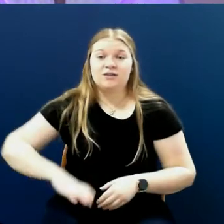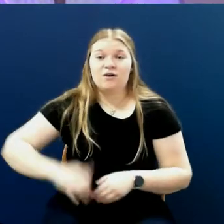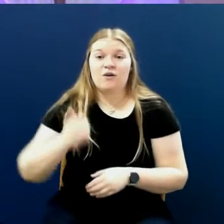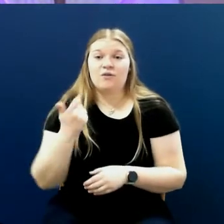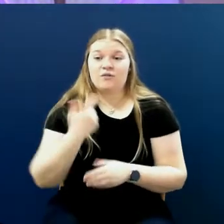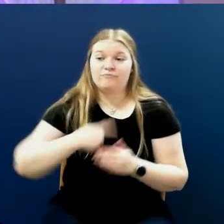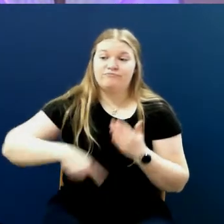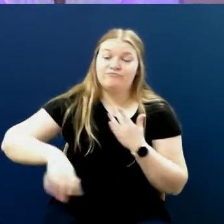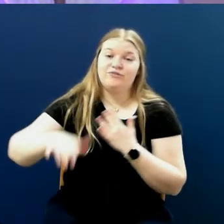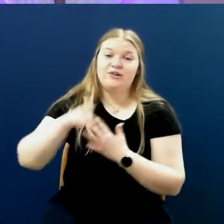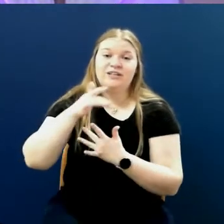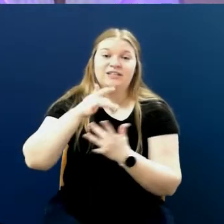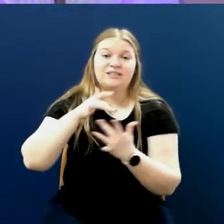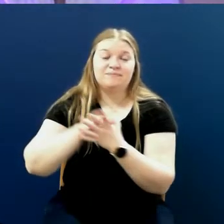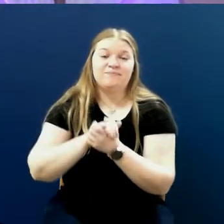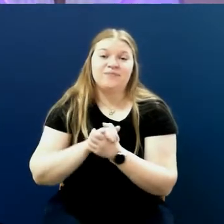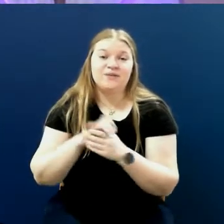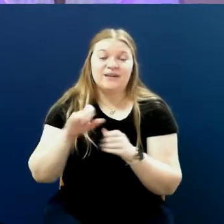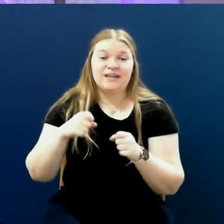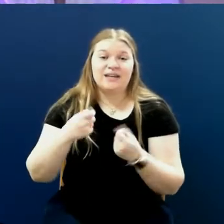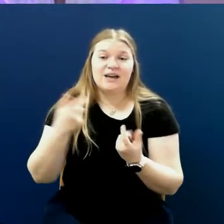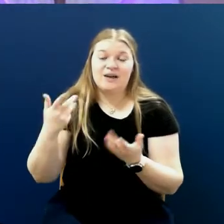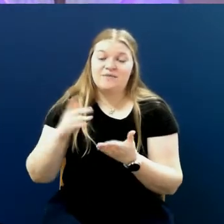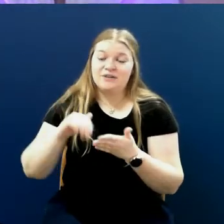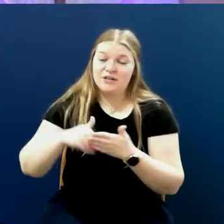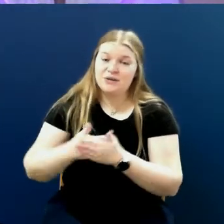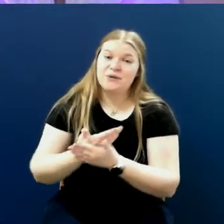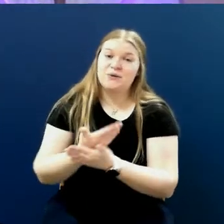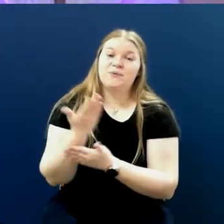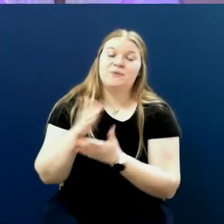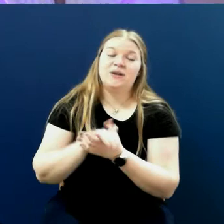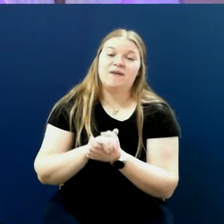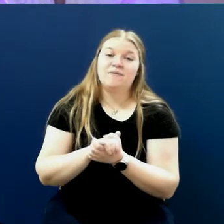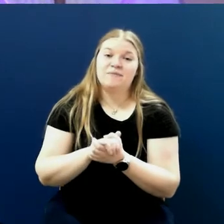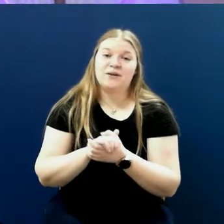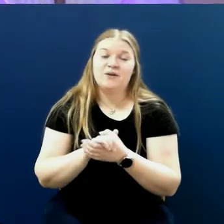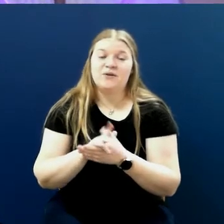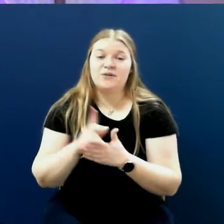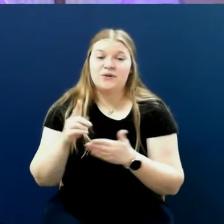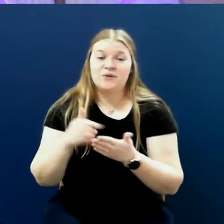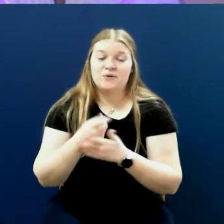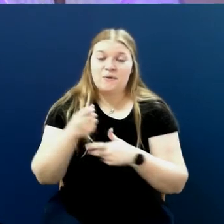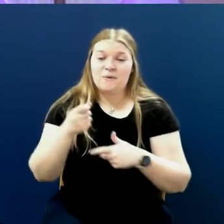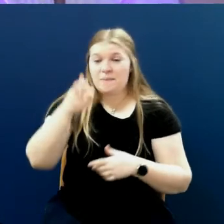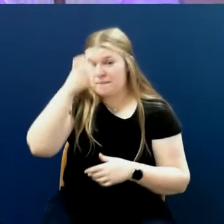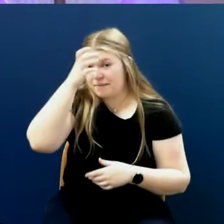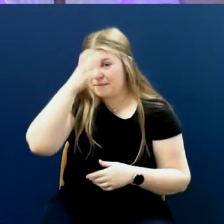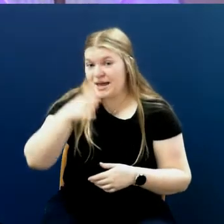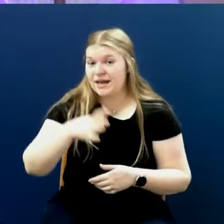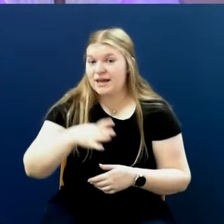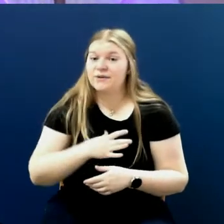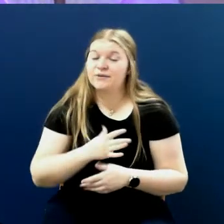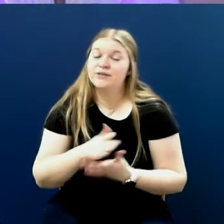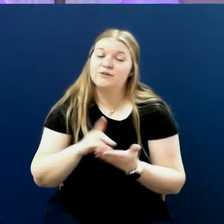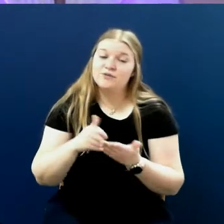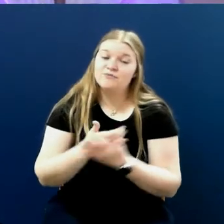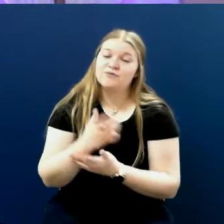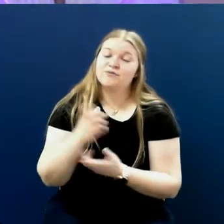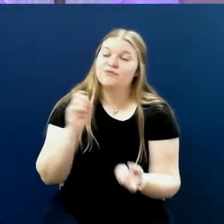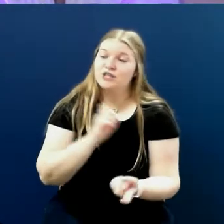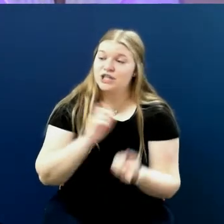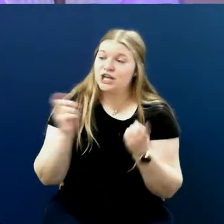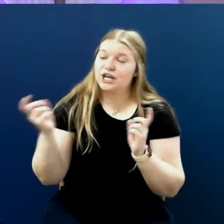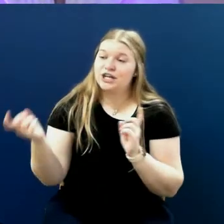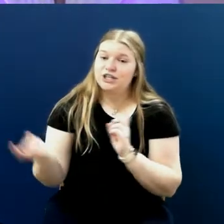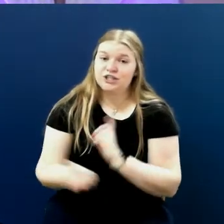us. That we would be renewed, having put on the new man who's renewed, changed. I